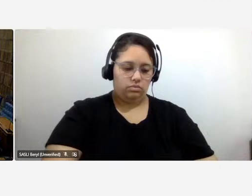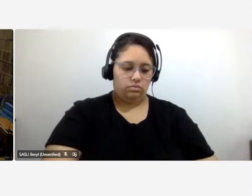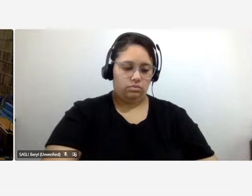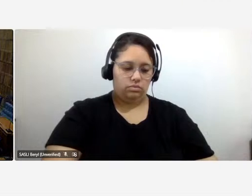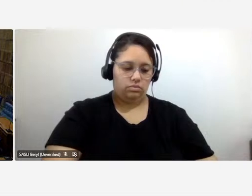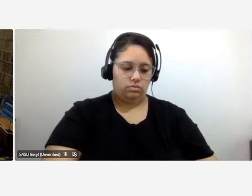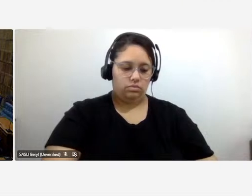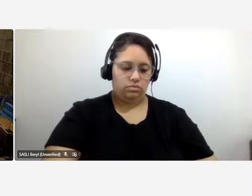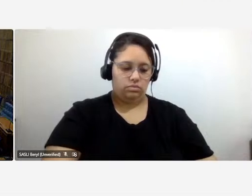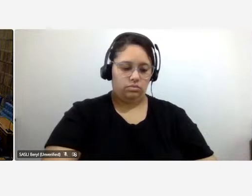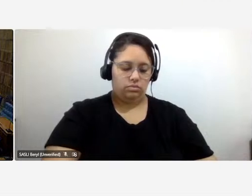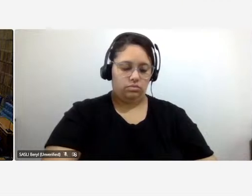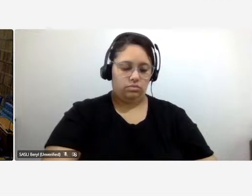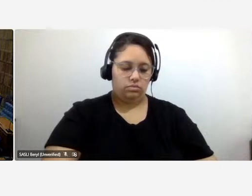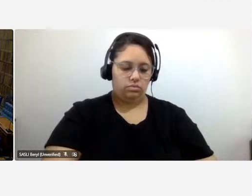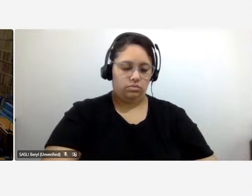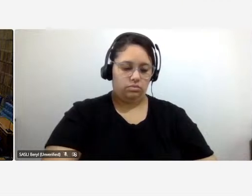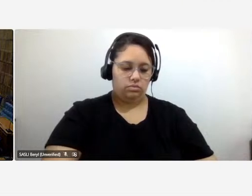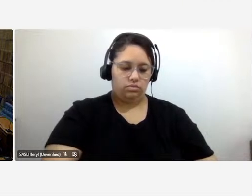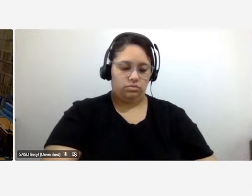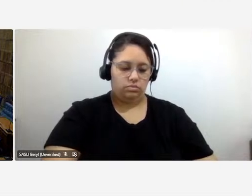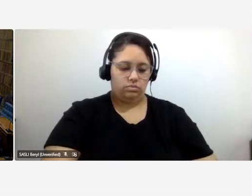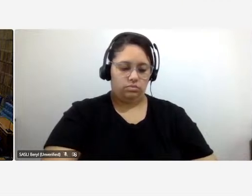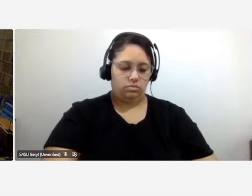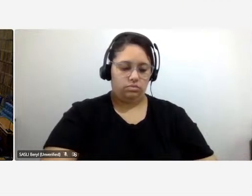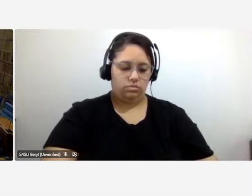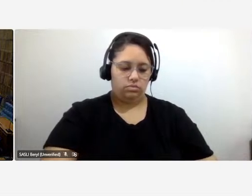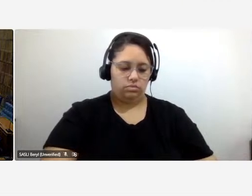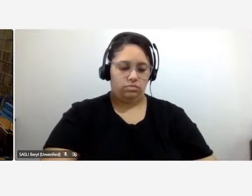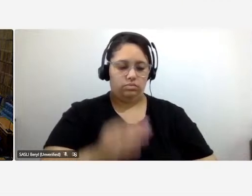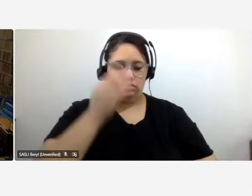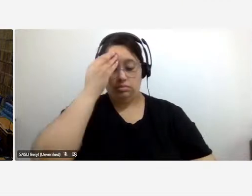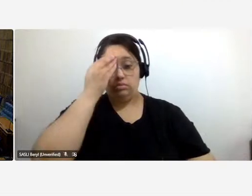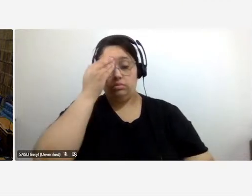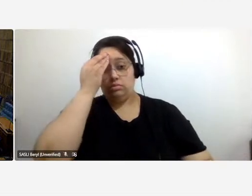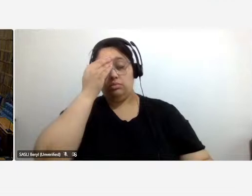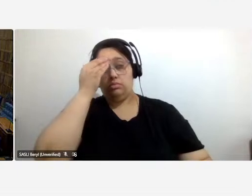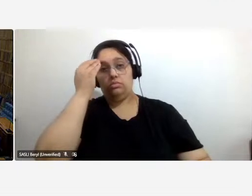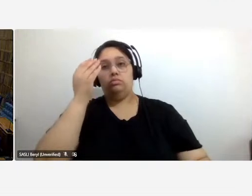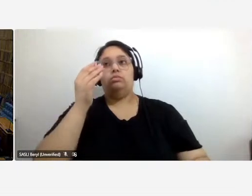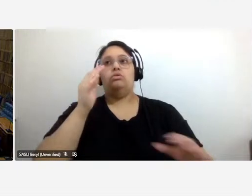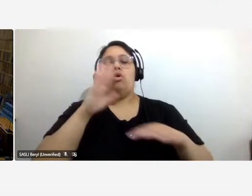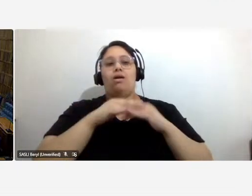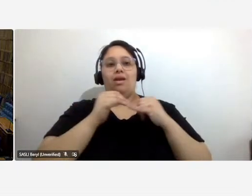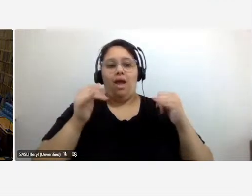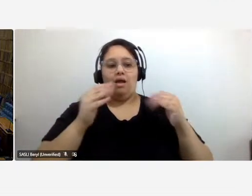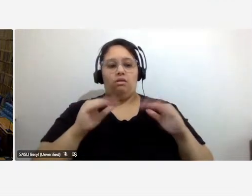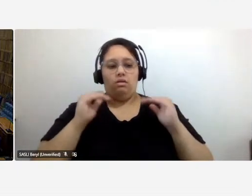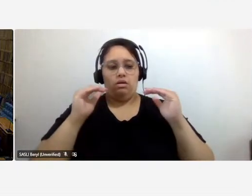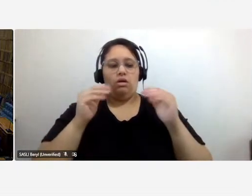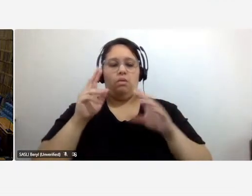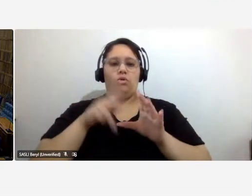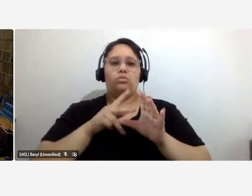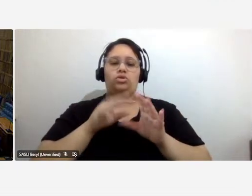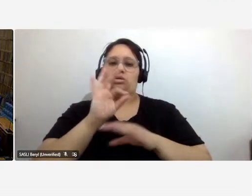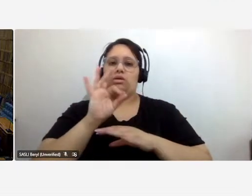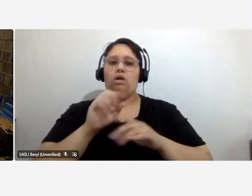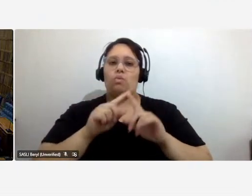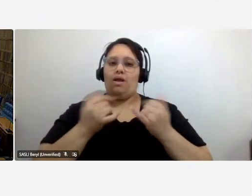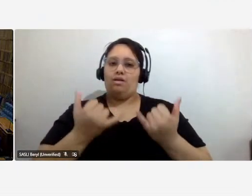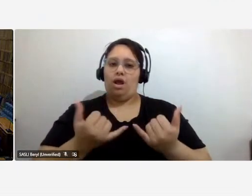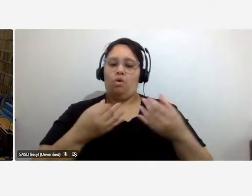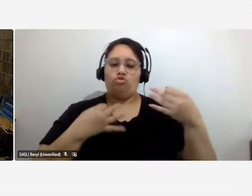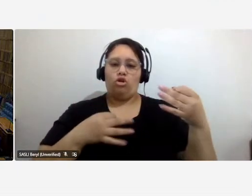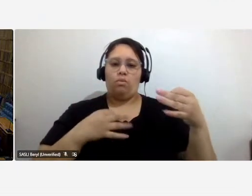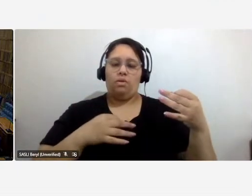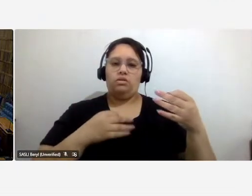make this process in an electronic format online, which will then hopefully enhance the participation rate, because currently it's a document